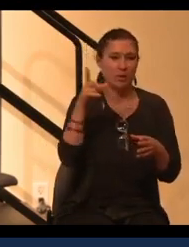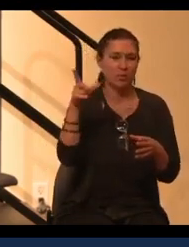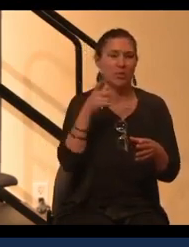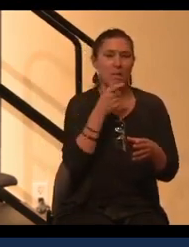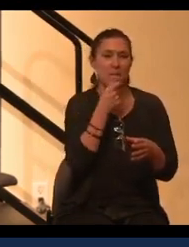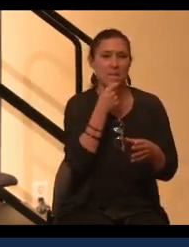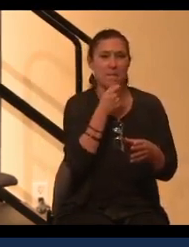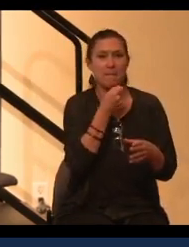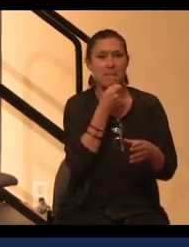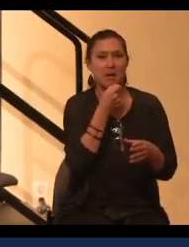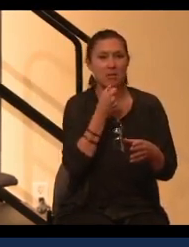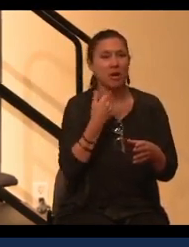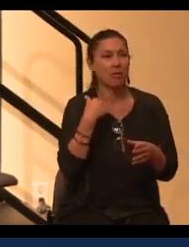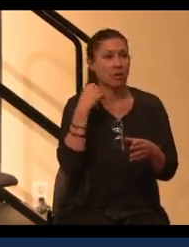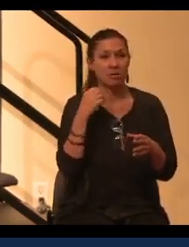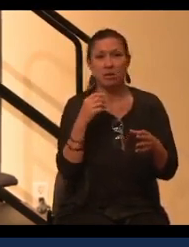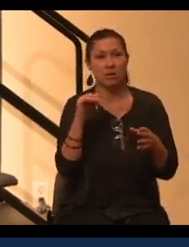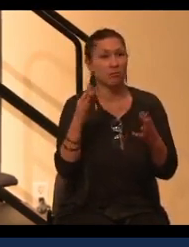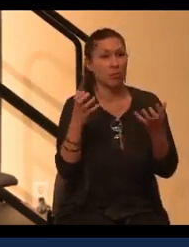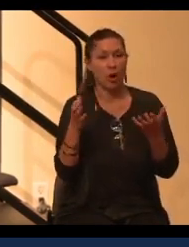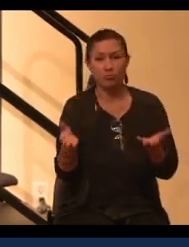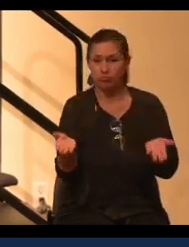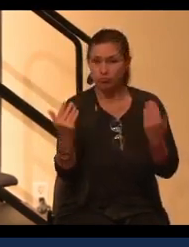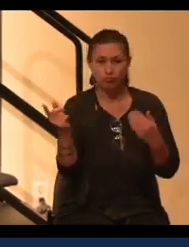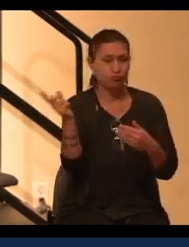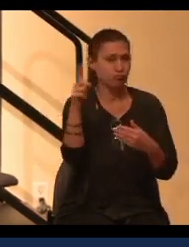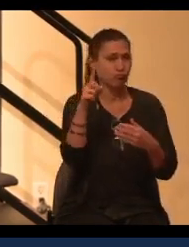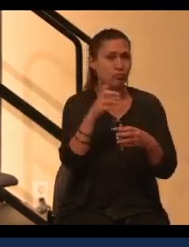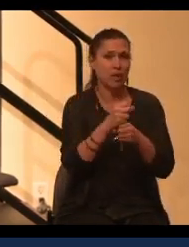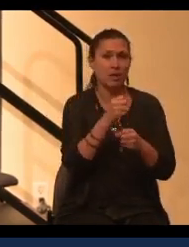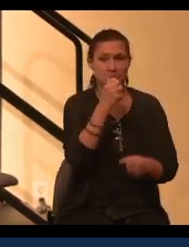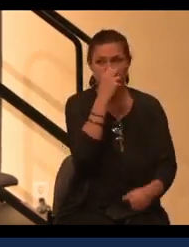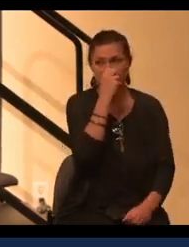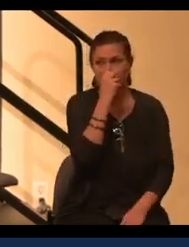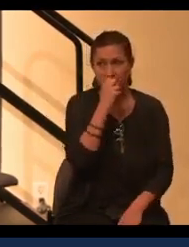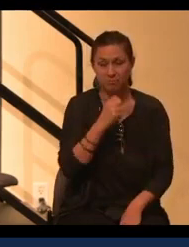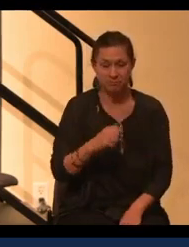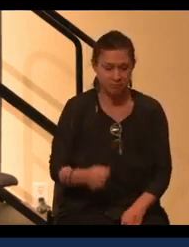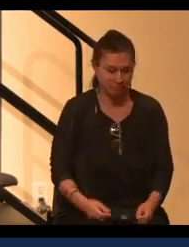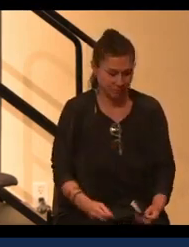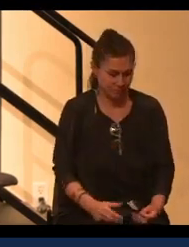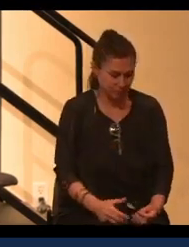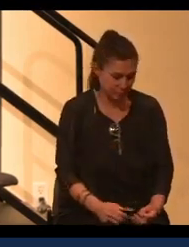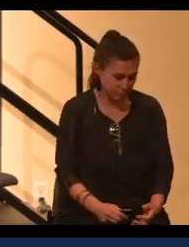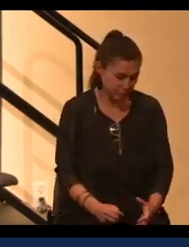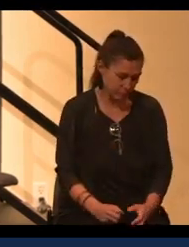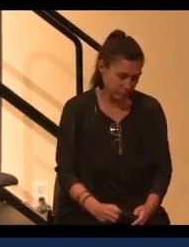ahead and you can start getting up, grabbing your lunch, and come right back in. Thank you, everyone.